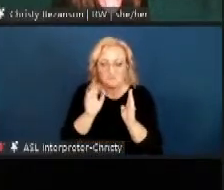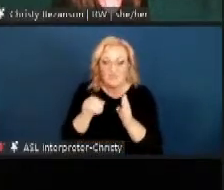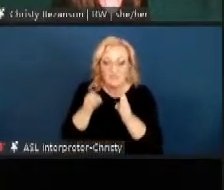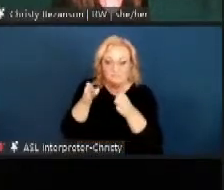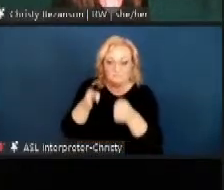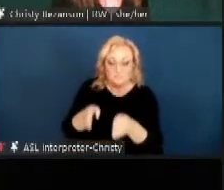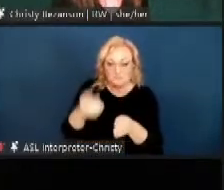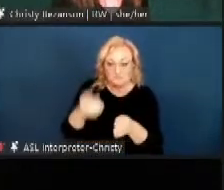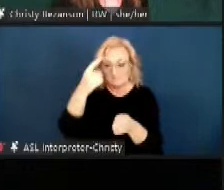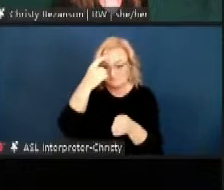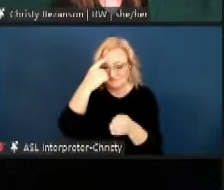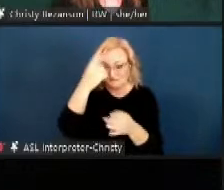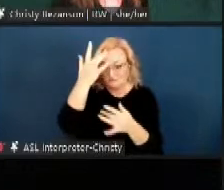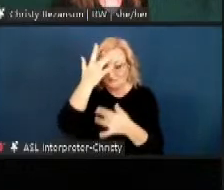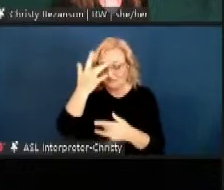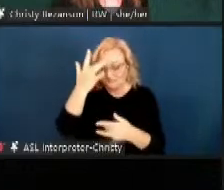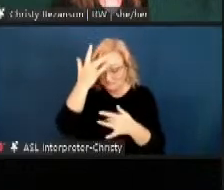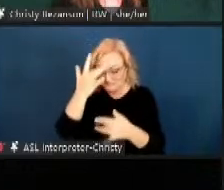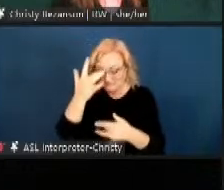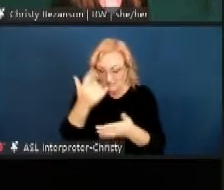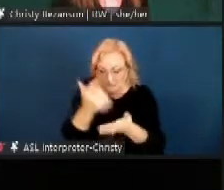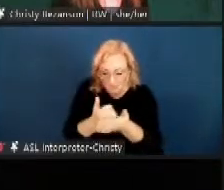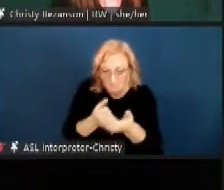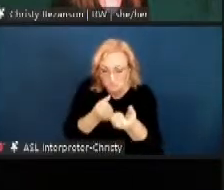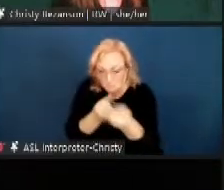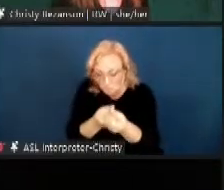and homelessness can finally break the cycle.